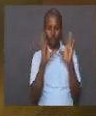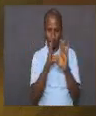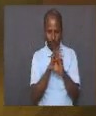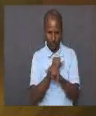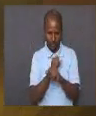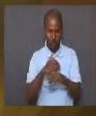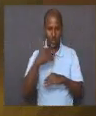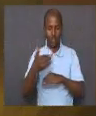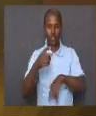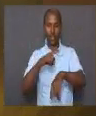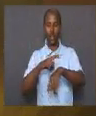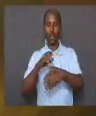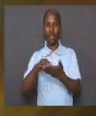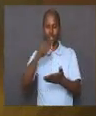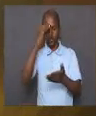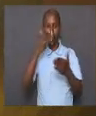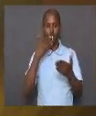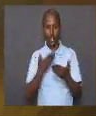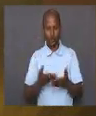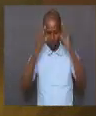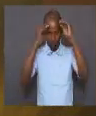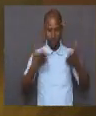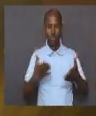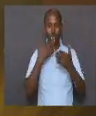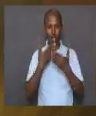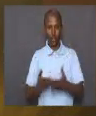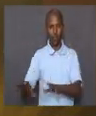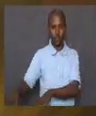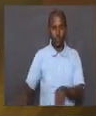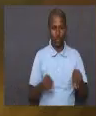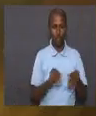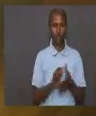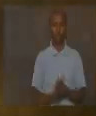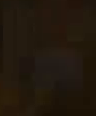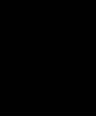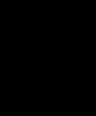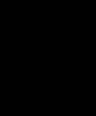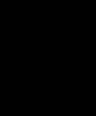Until next lesson, thank you, teacher. Thank you, students.